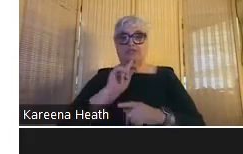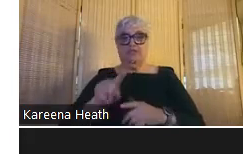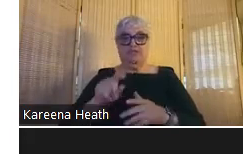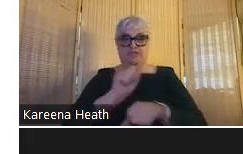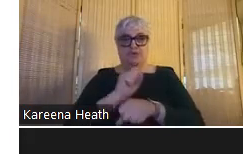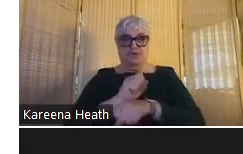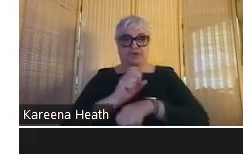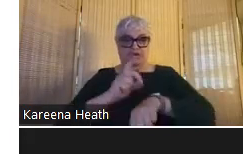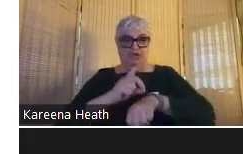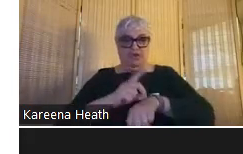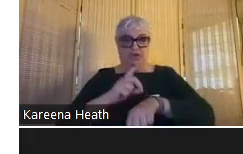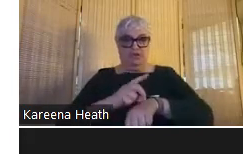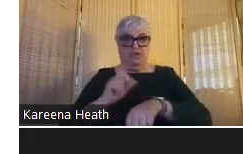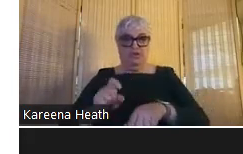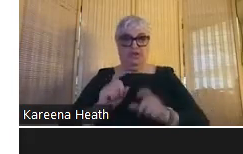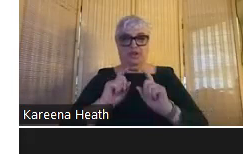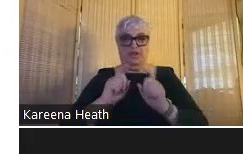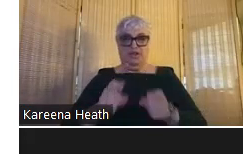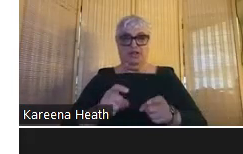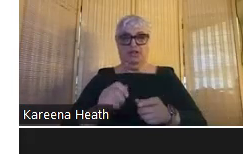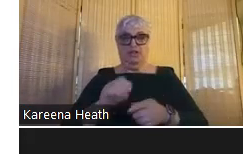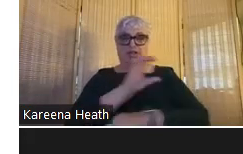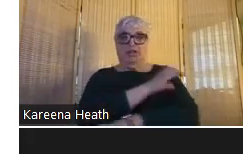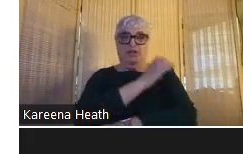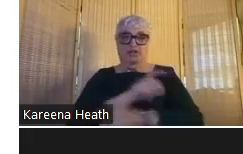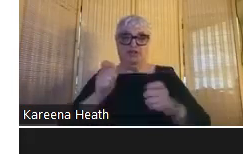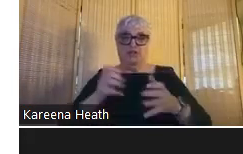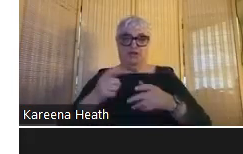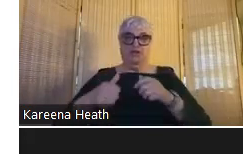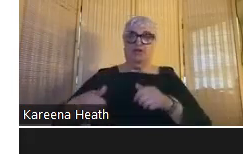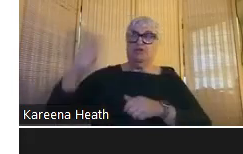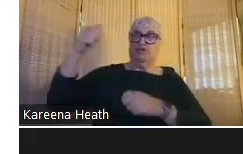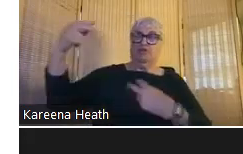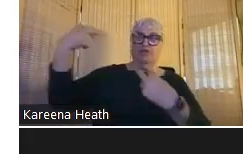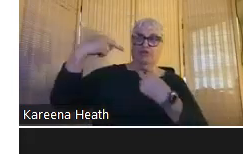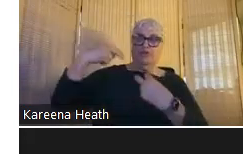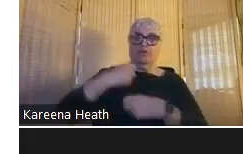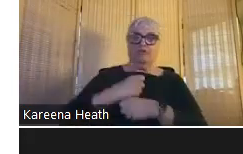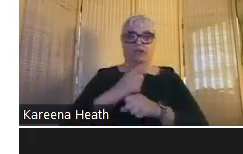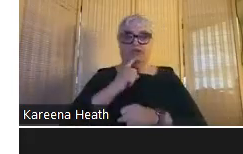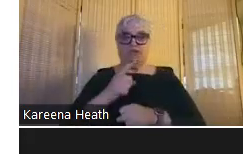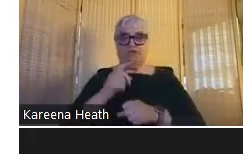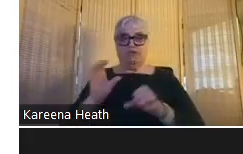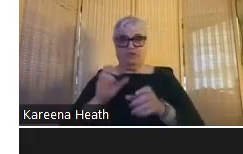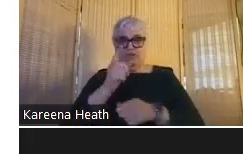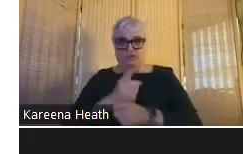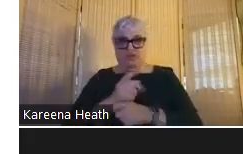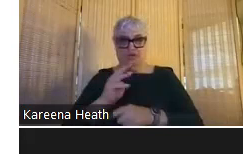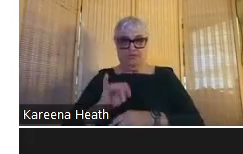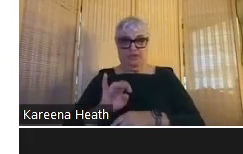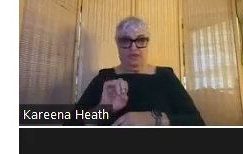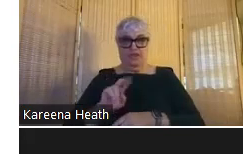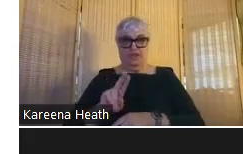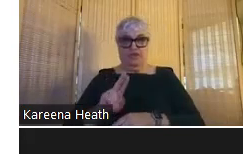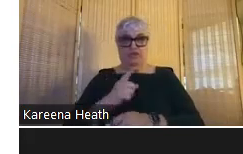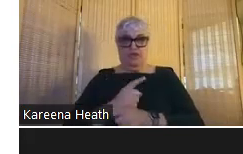and scope, need to be assigned to a clinical director or licensee for oversight to make sure that they're managing the milieu in